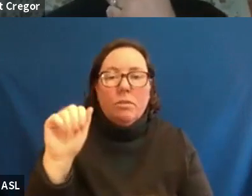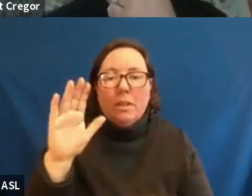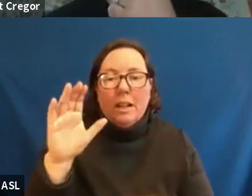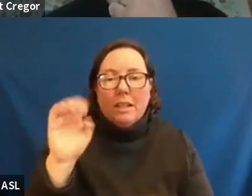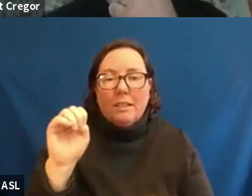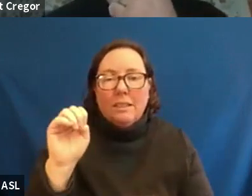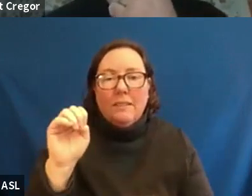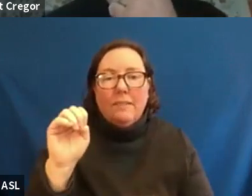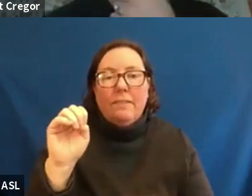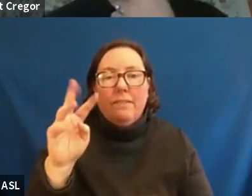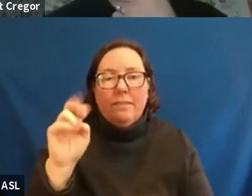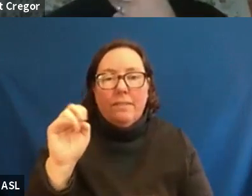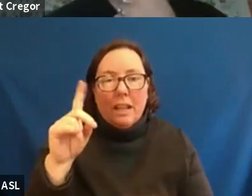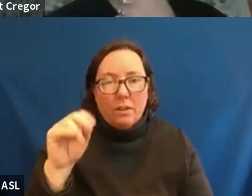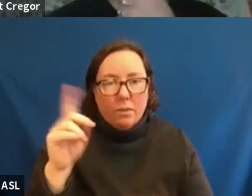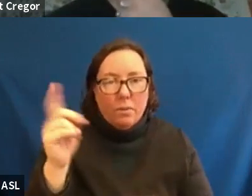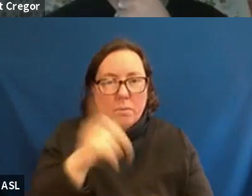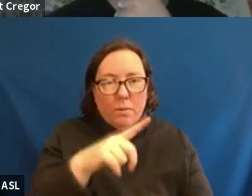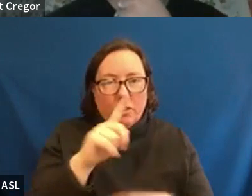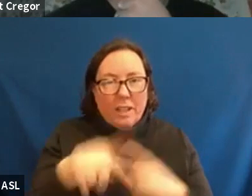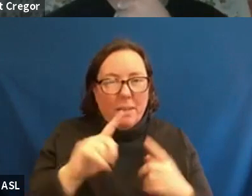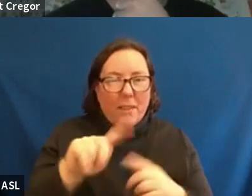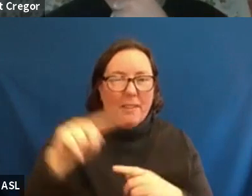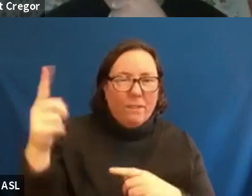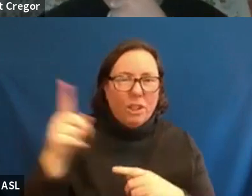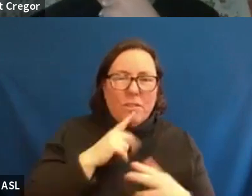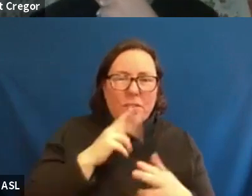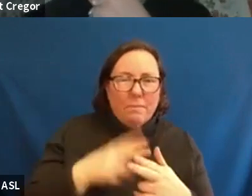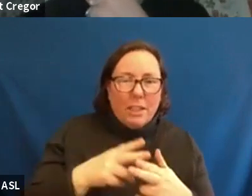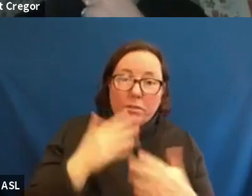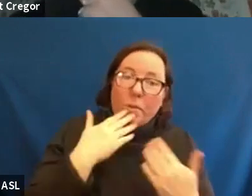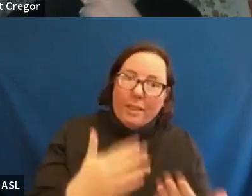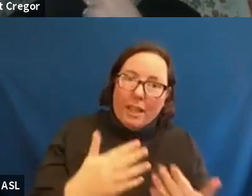to the very first thing that Monica, thank you